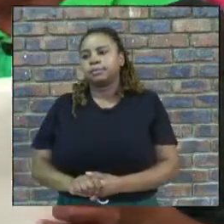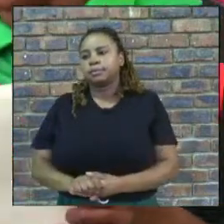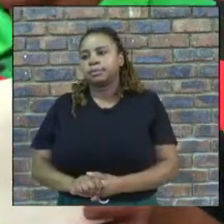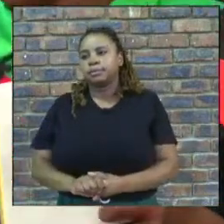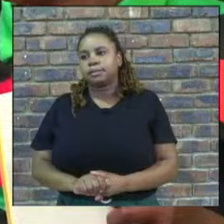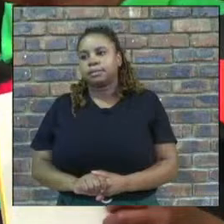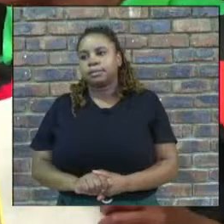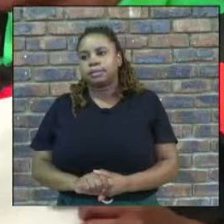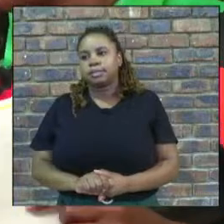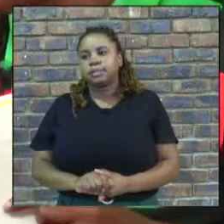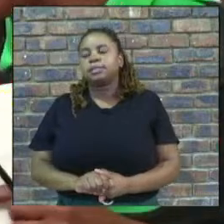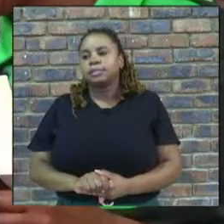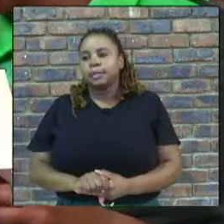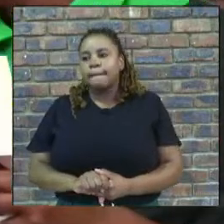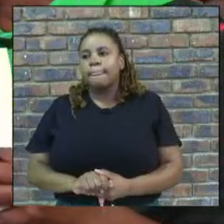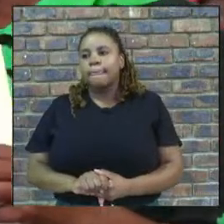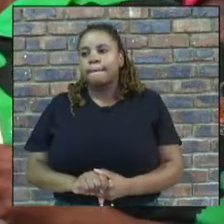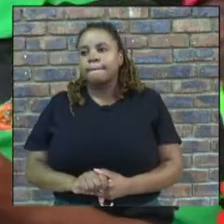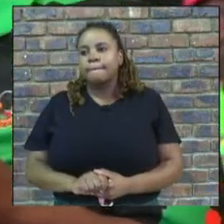So besithi ke